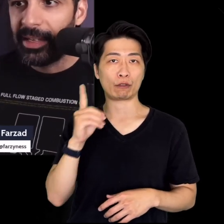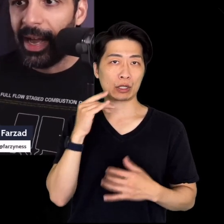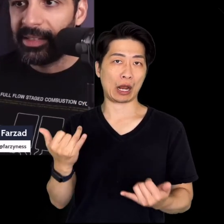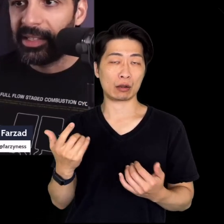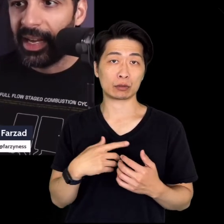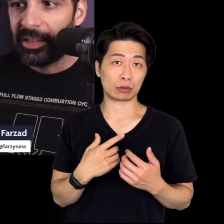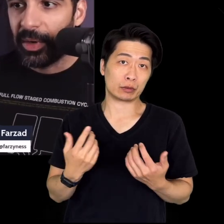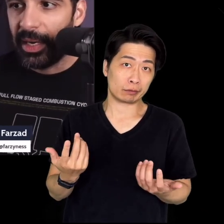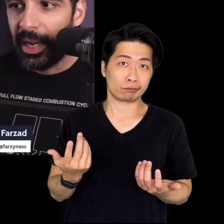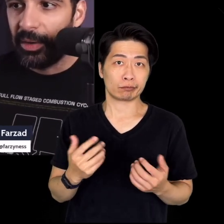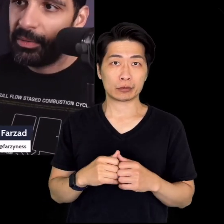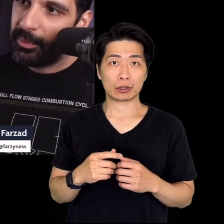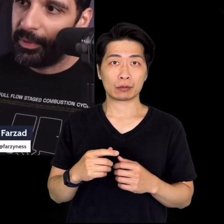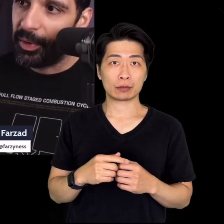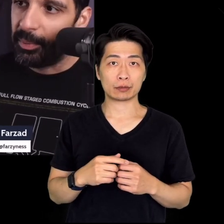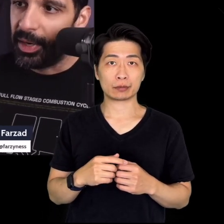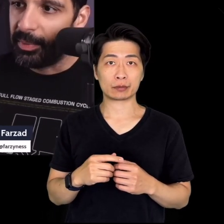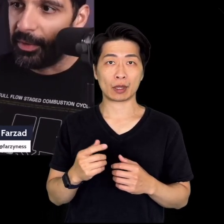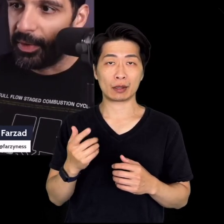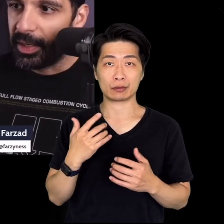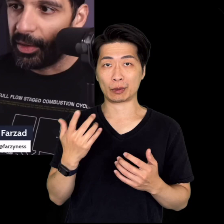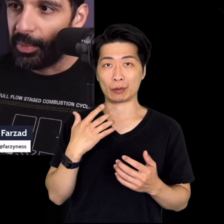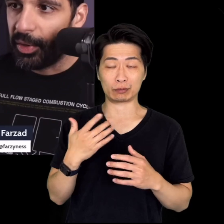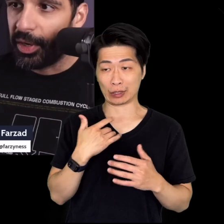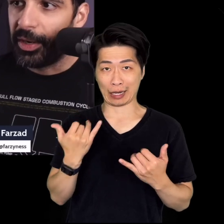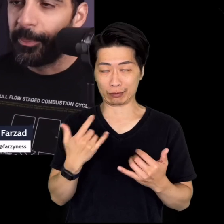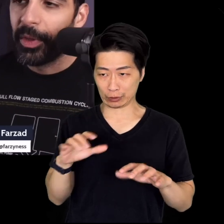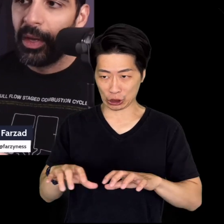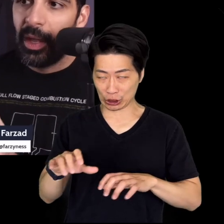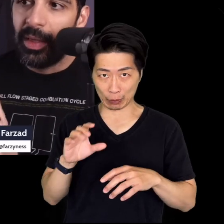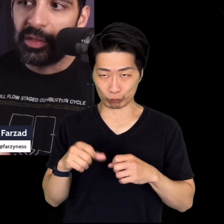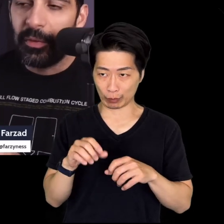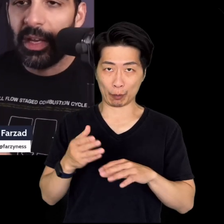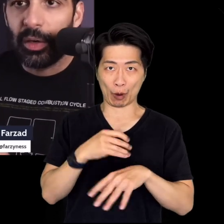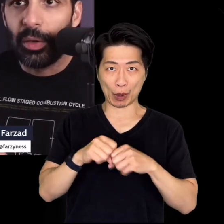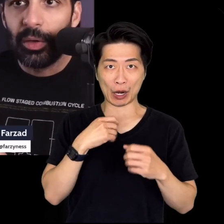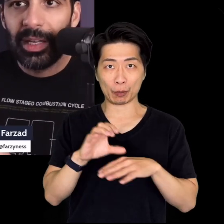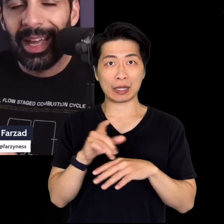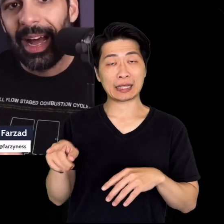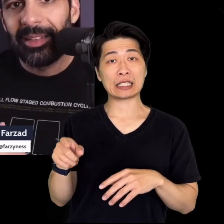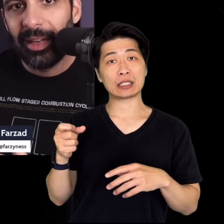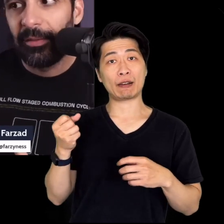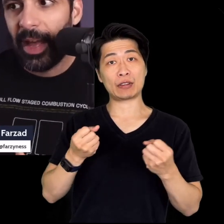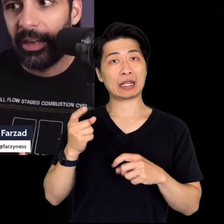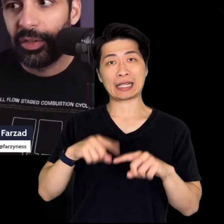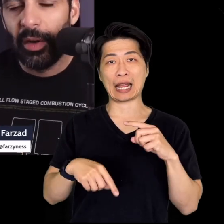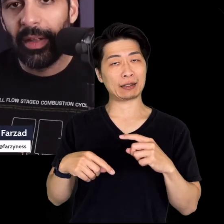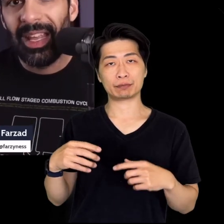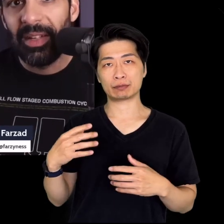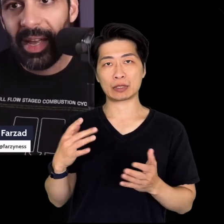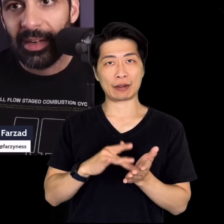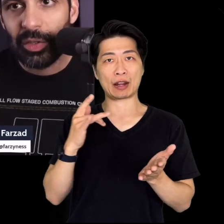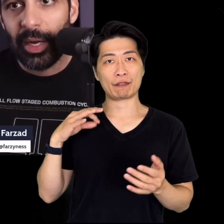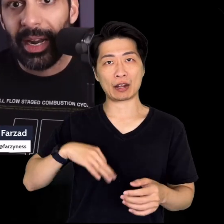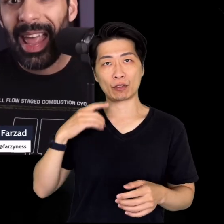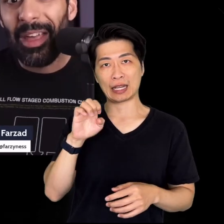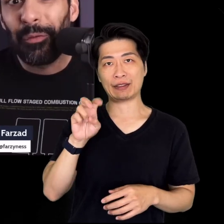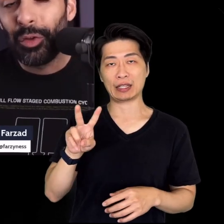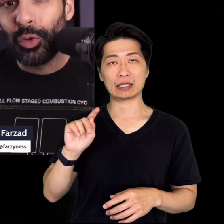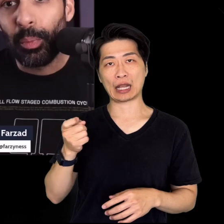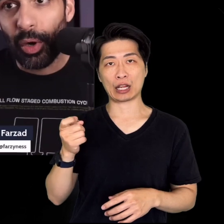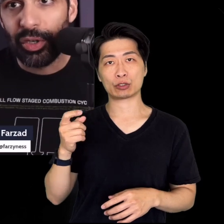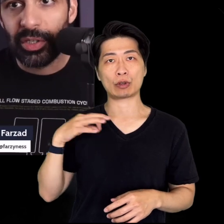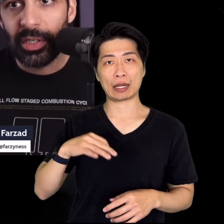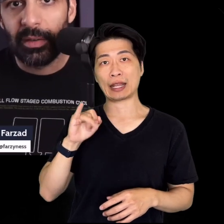So as it stands right now, before I break my freaking computer here, this vehicle cannot take advantage of an EV tax credit